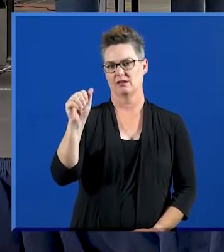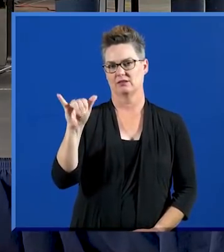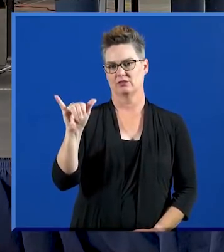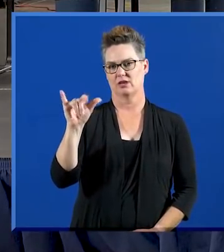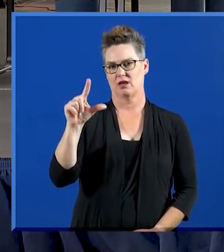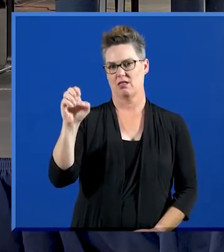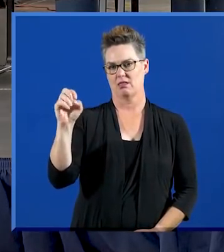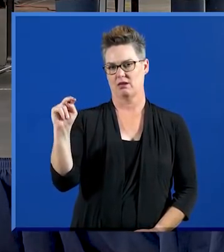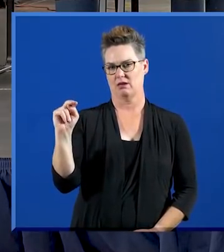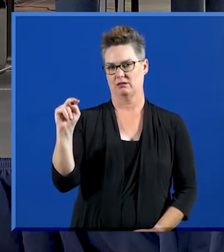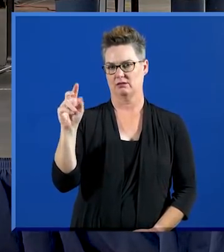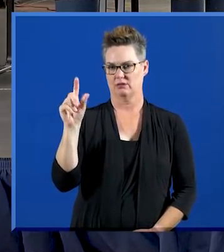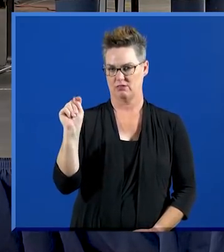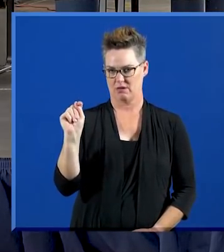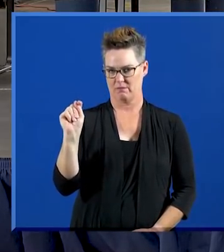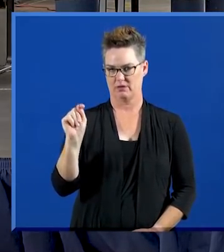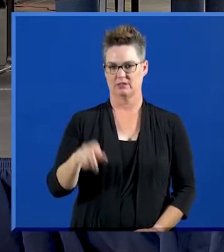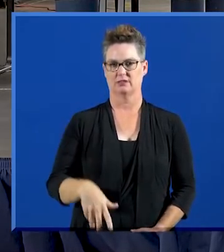Jaylene Talampas.